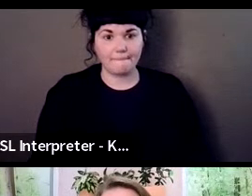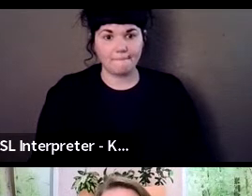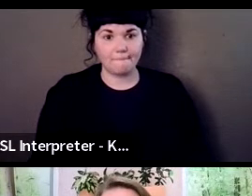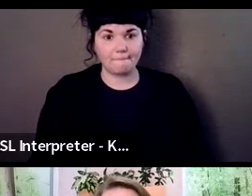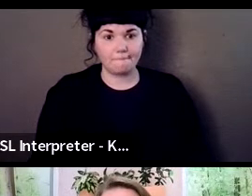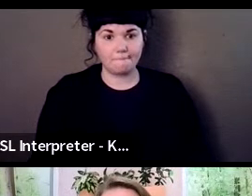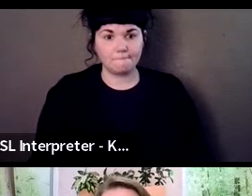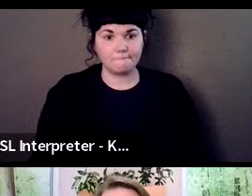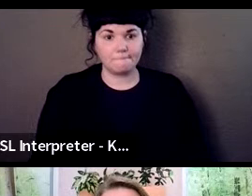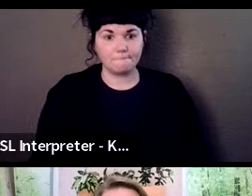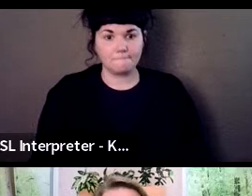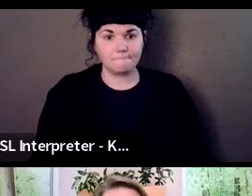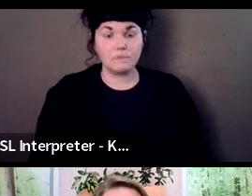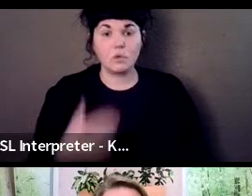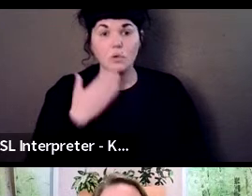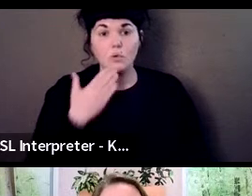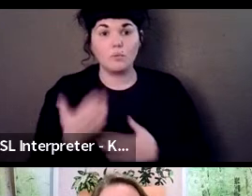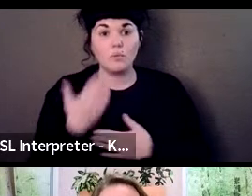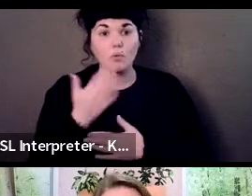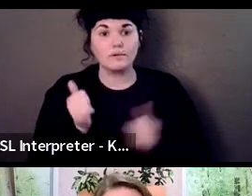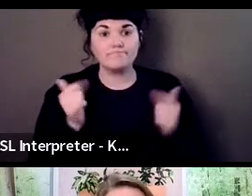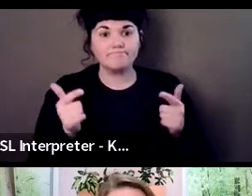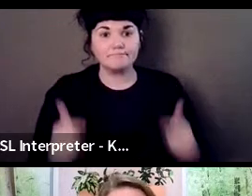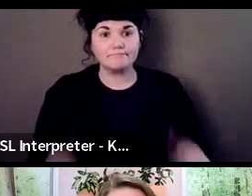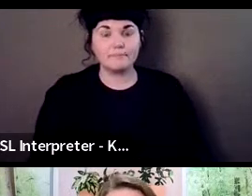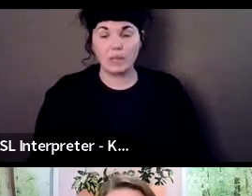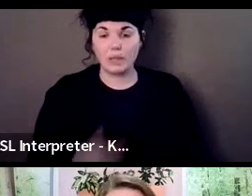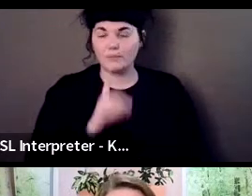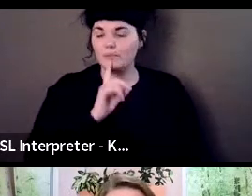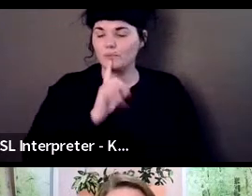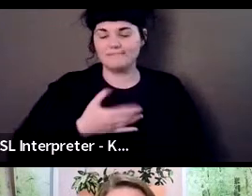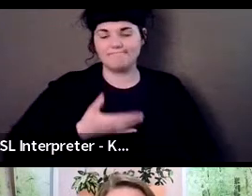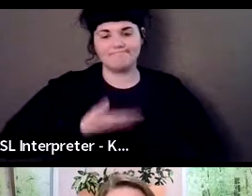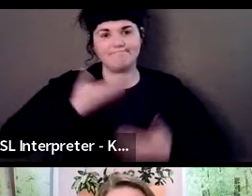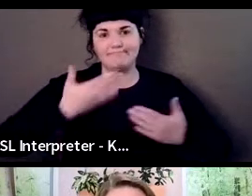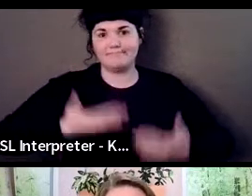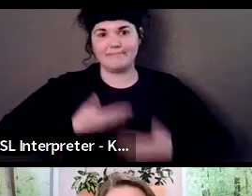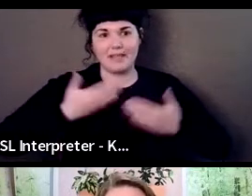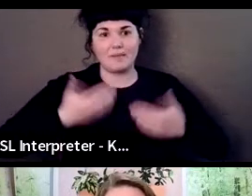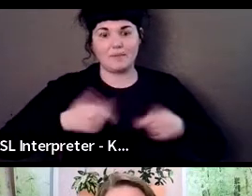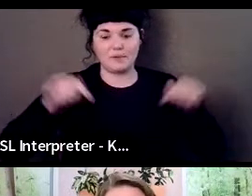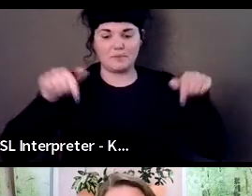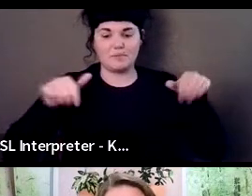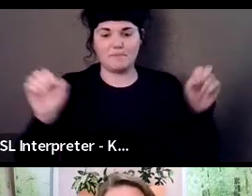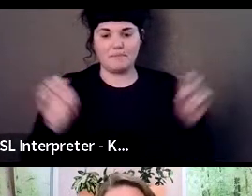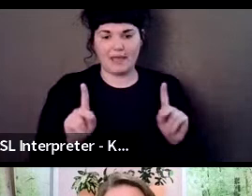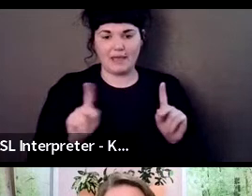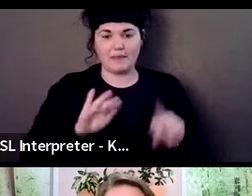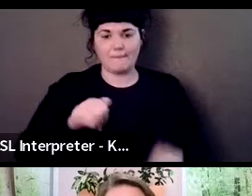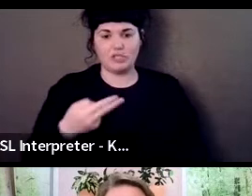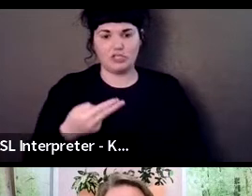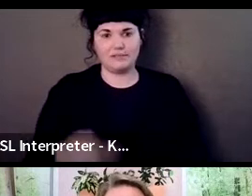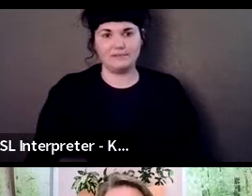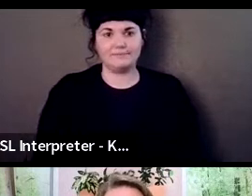Good morning, everyone. I'm really glad to be back in Michigan.